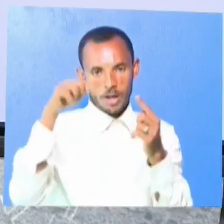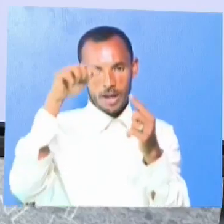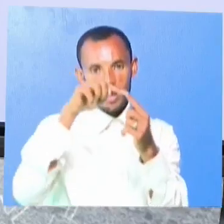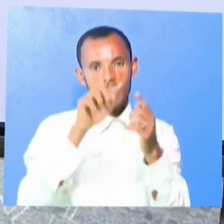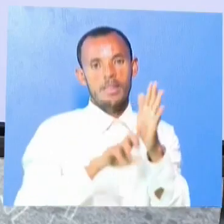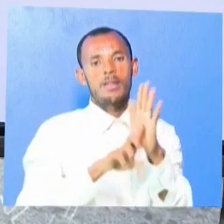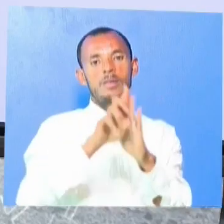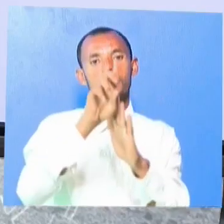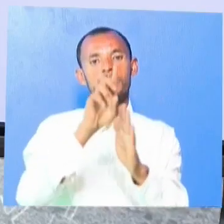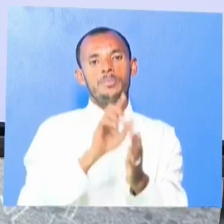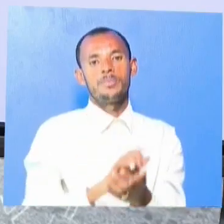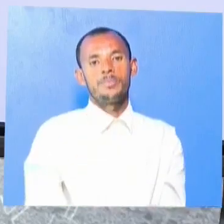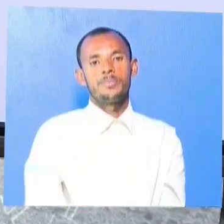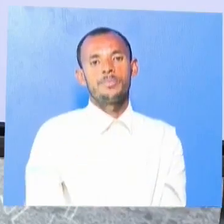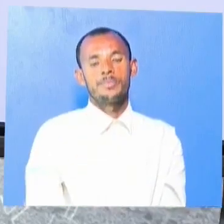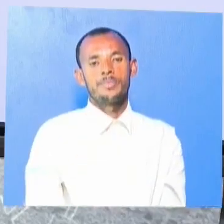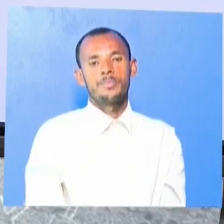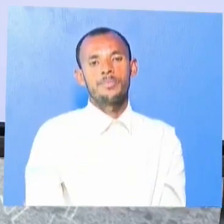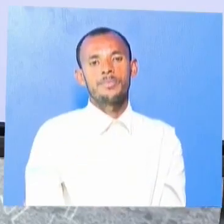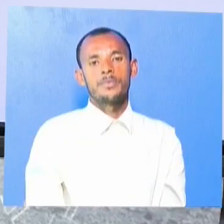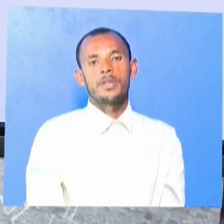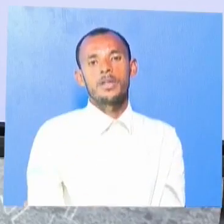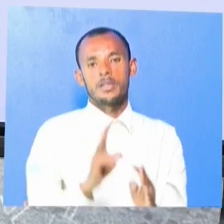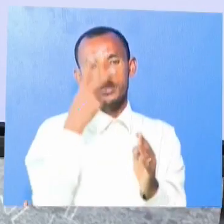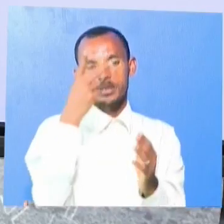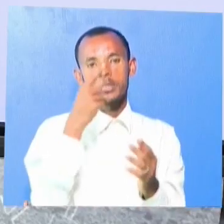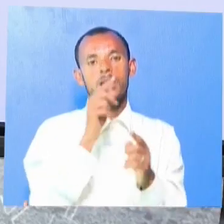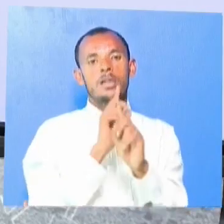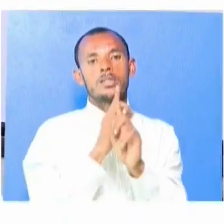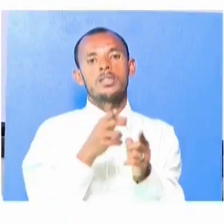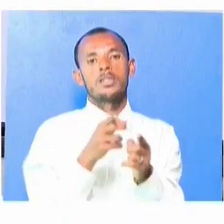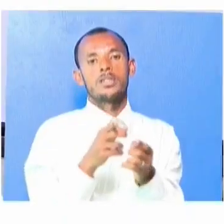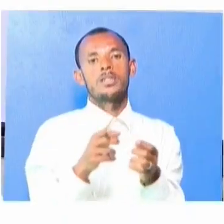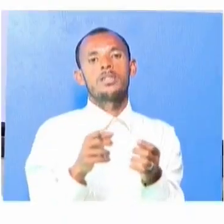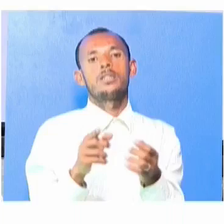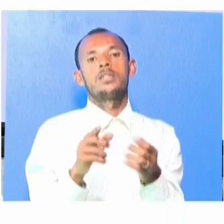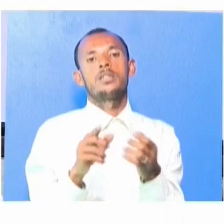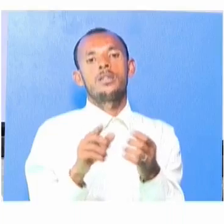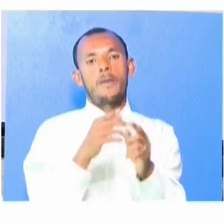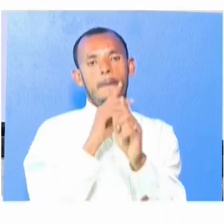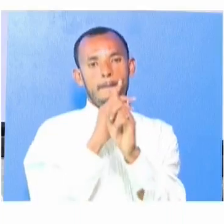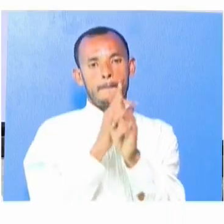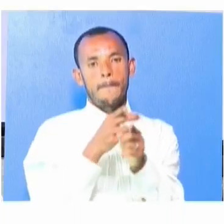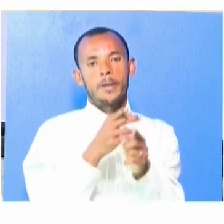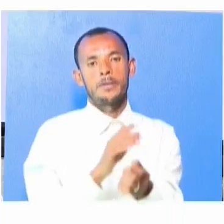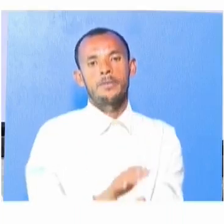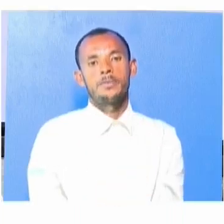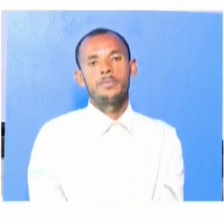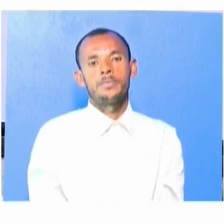the largest. Let's see the answer together. Solution.